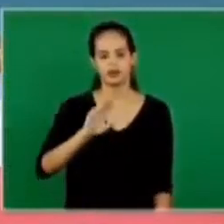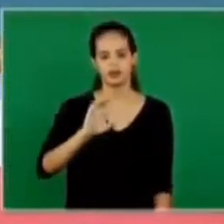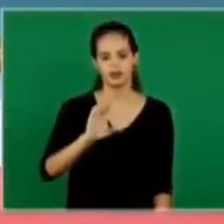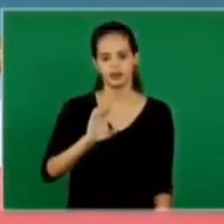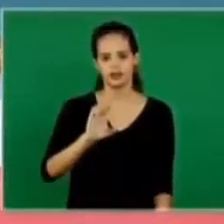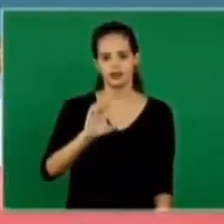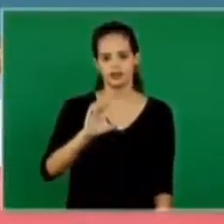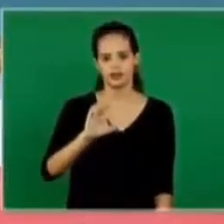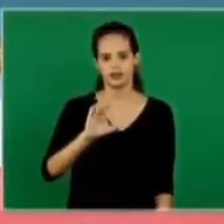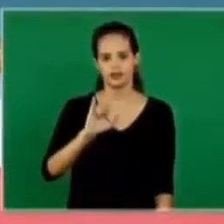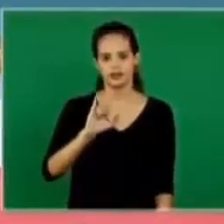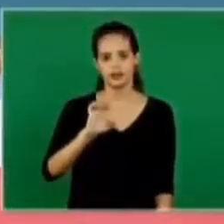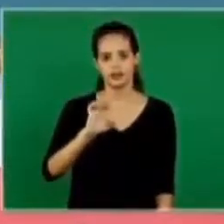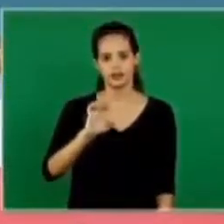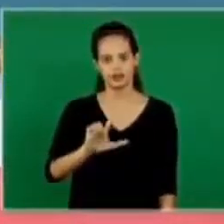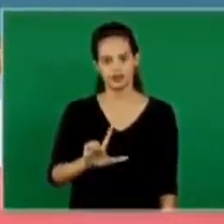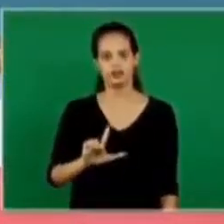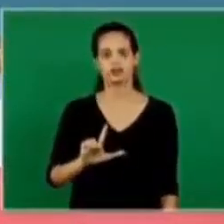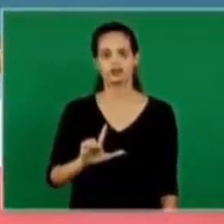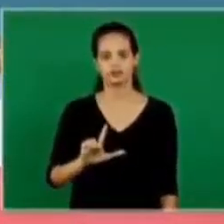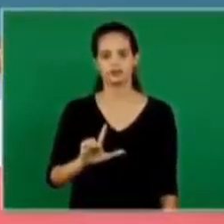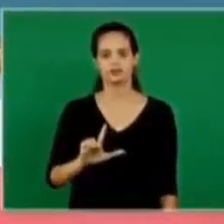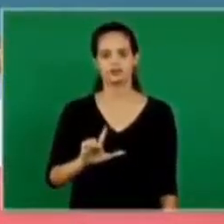anymore, it's going to be called Peniel.